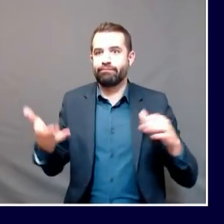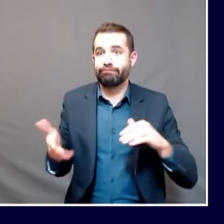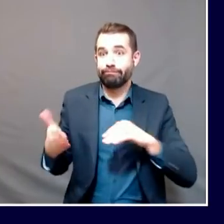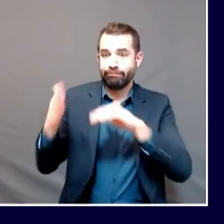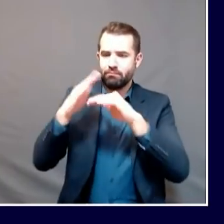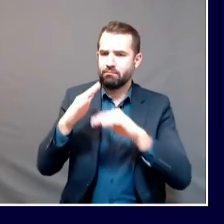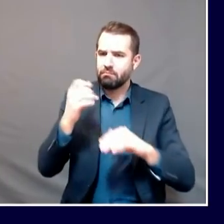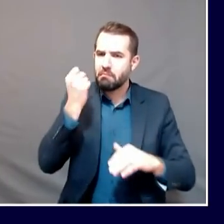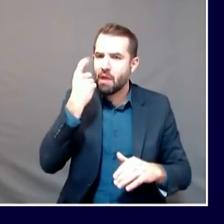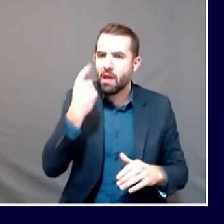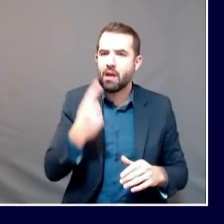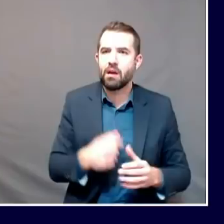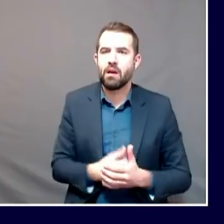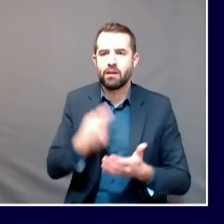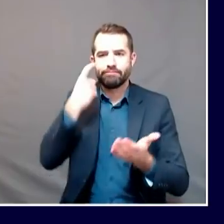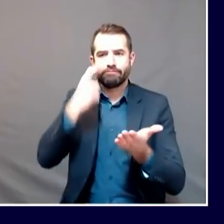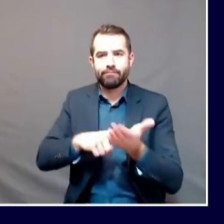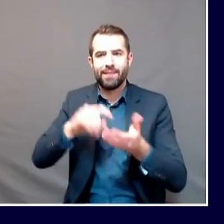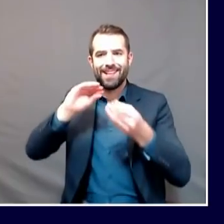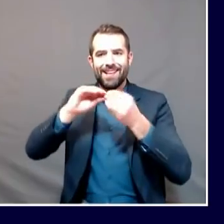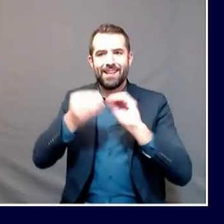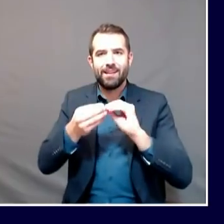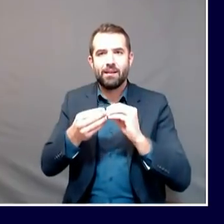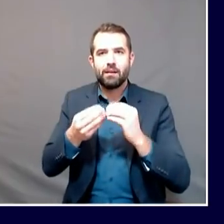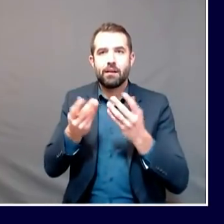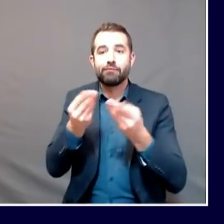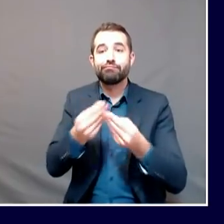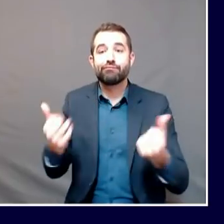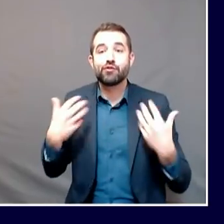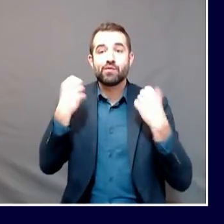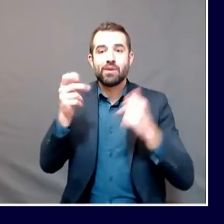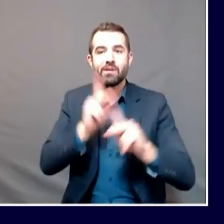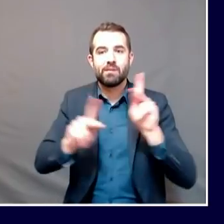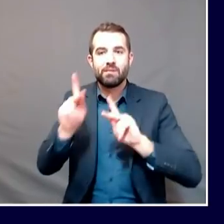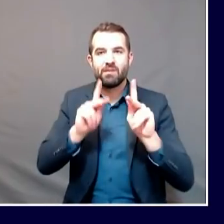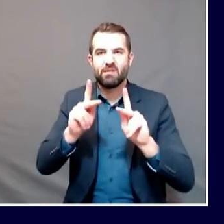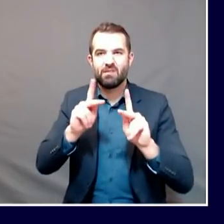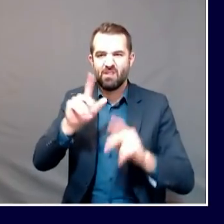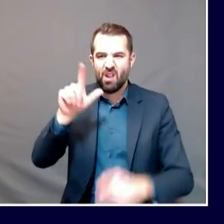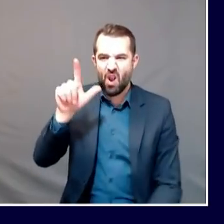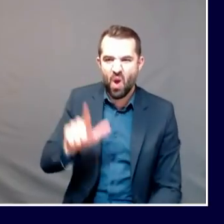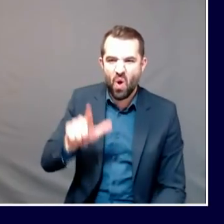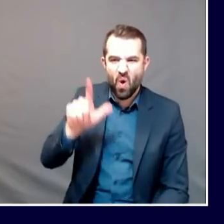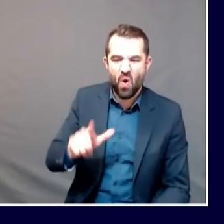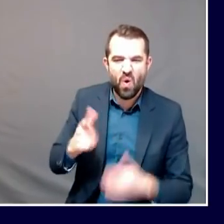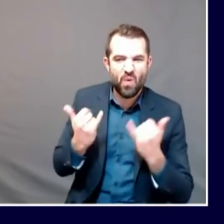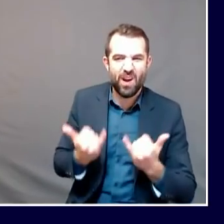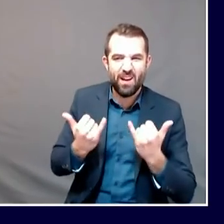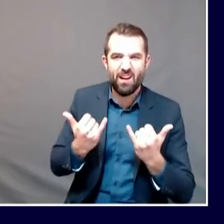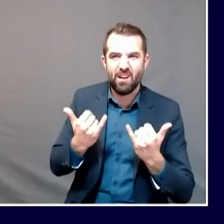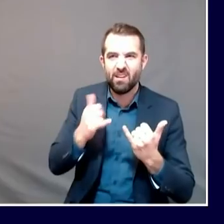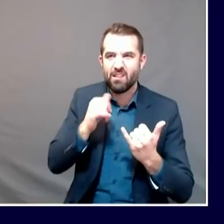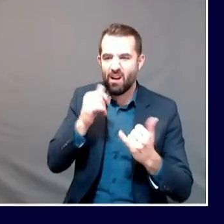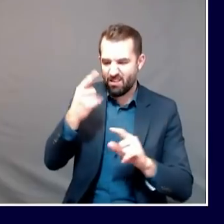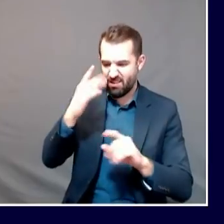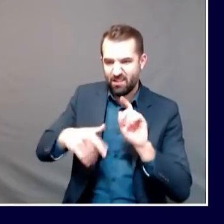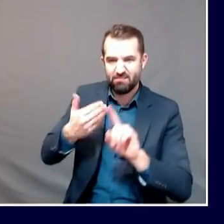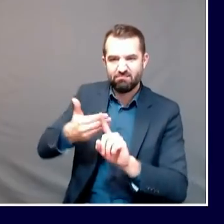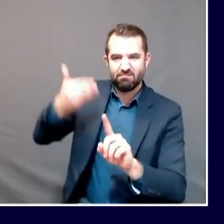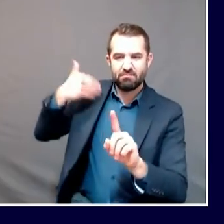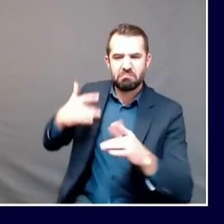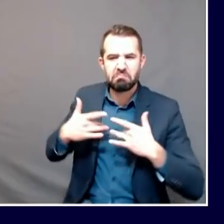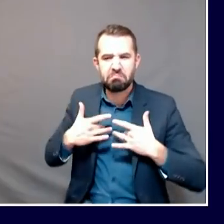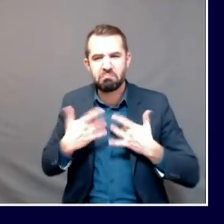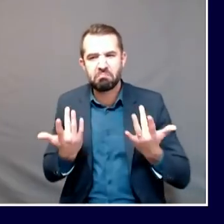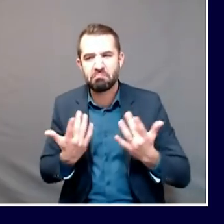lower in comparison to what they were a couple of months ago. Are you able to kind of speak to that? Sure. Case numbers